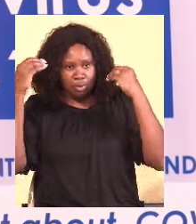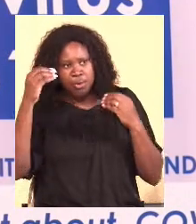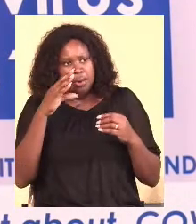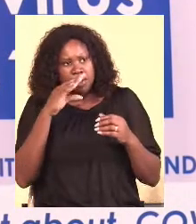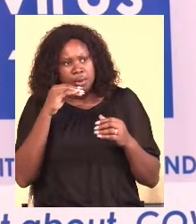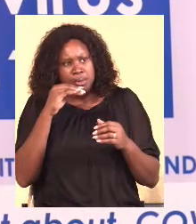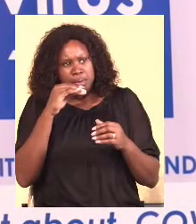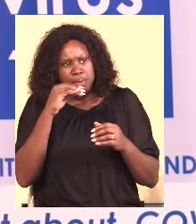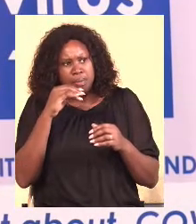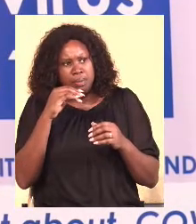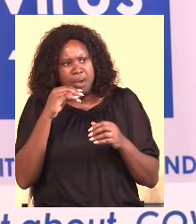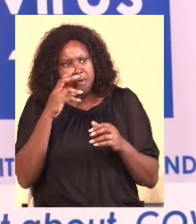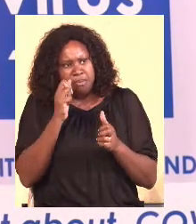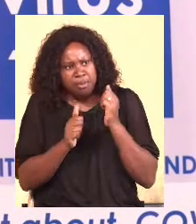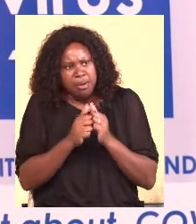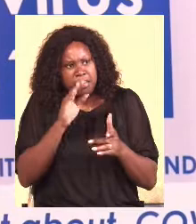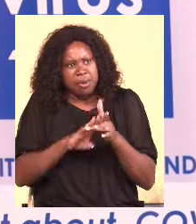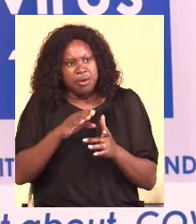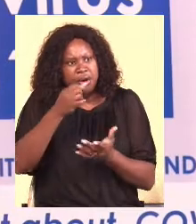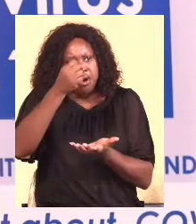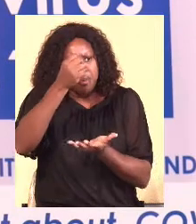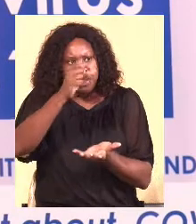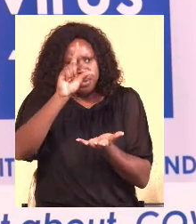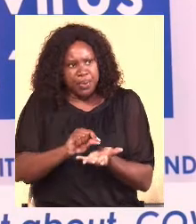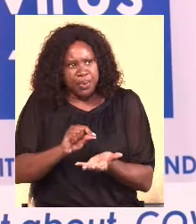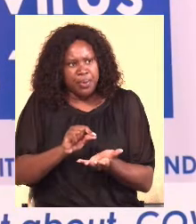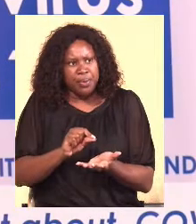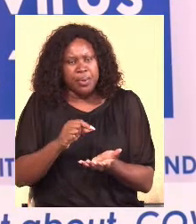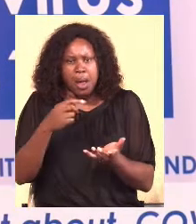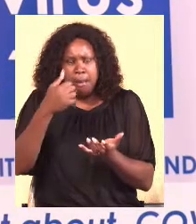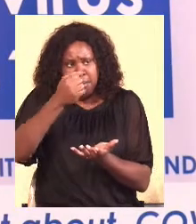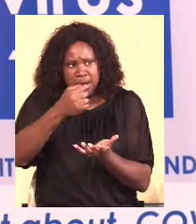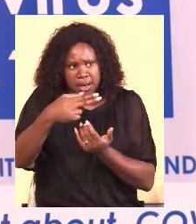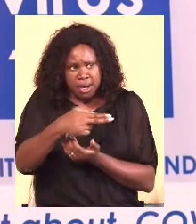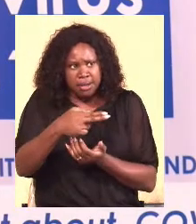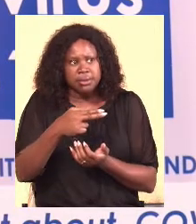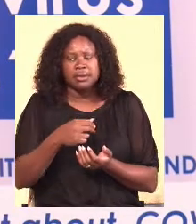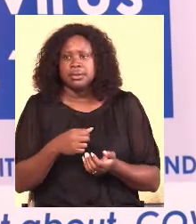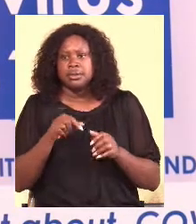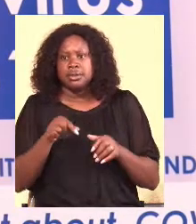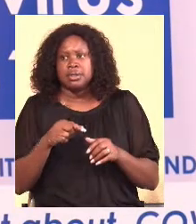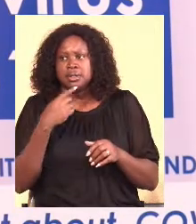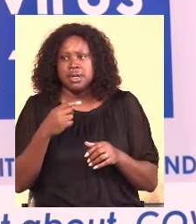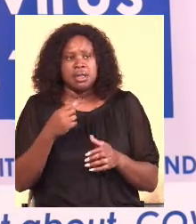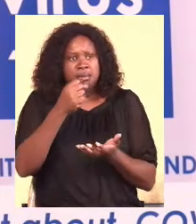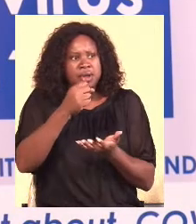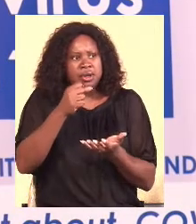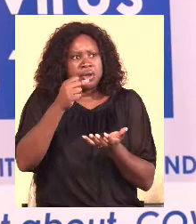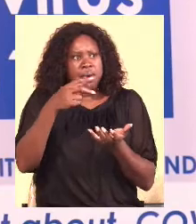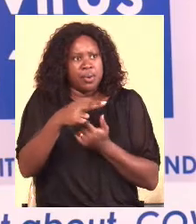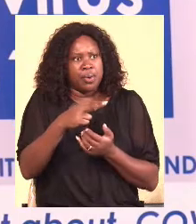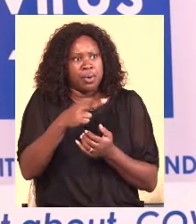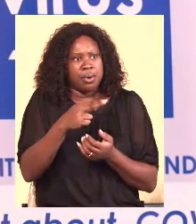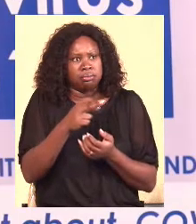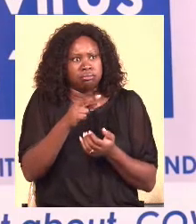severe budget cuts. If I get it right, last year the NAST Council were saying their budget was almost cut by a